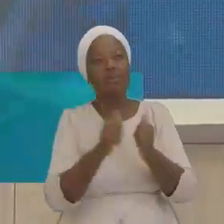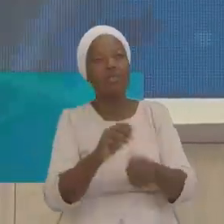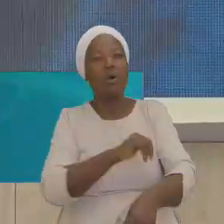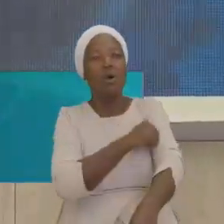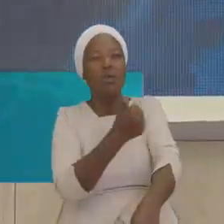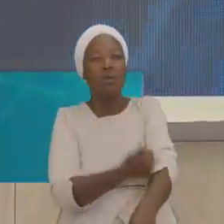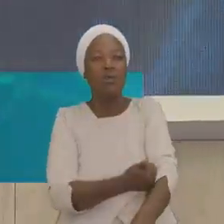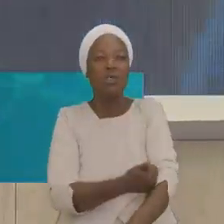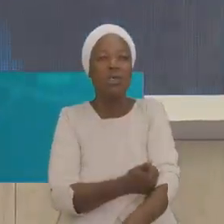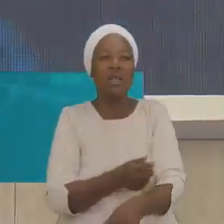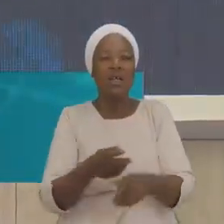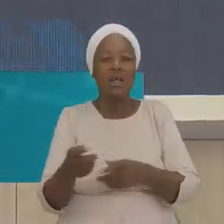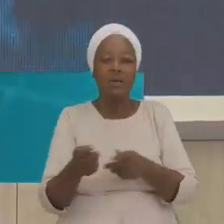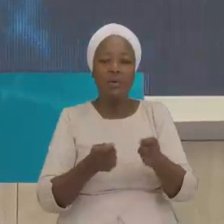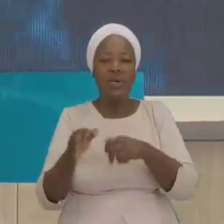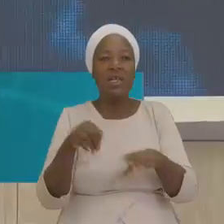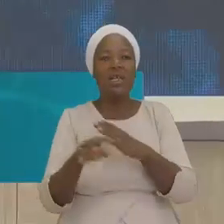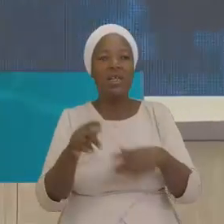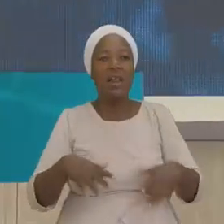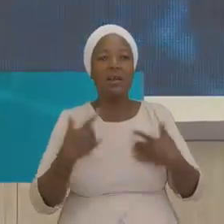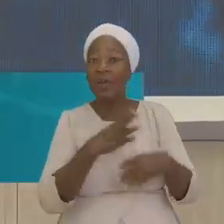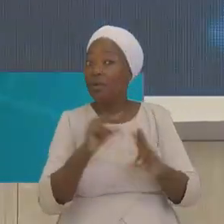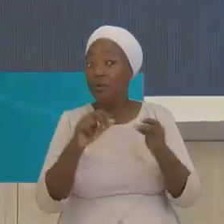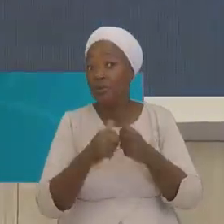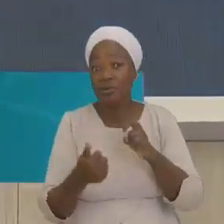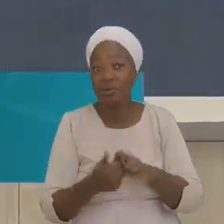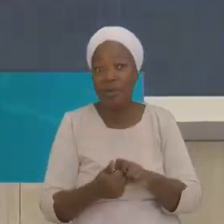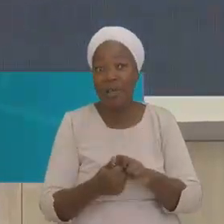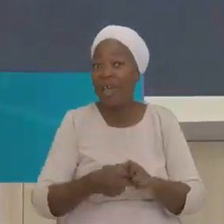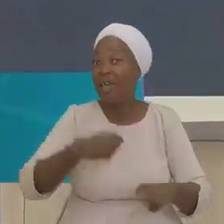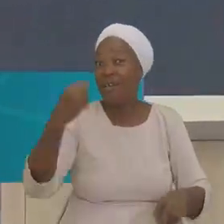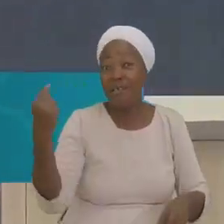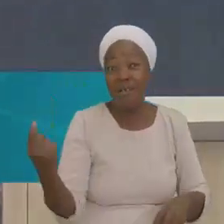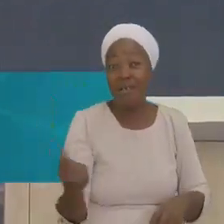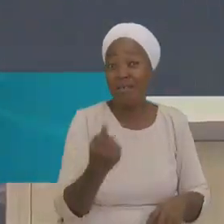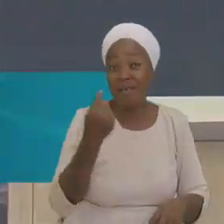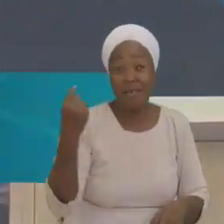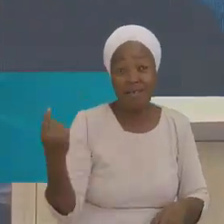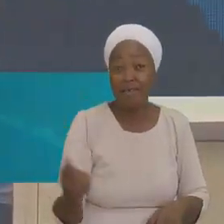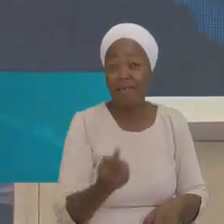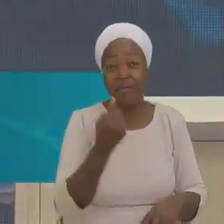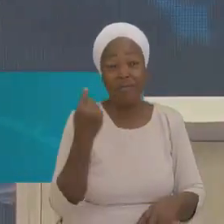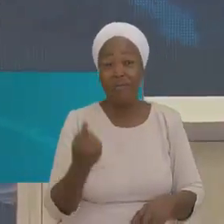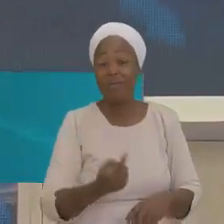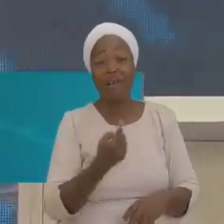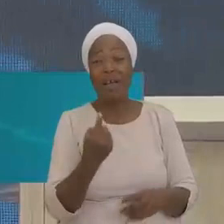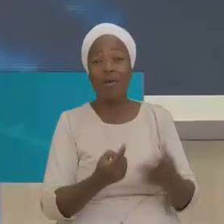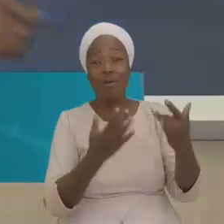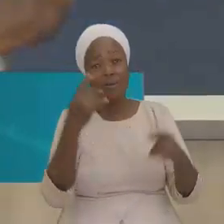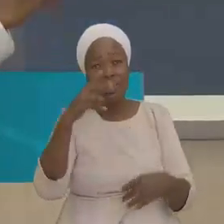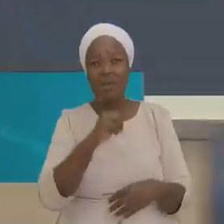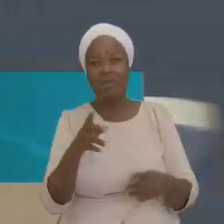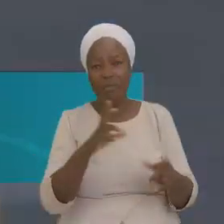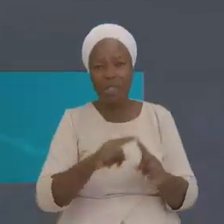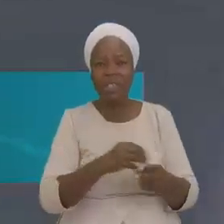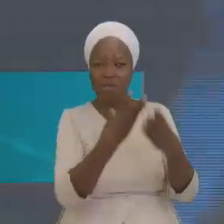Reigning in life, and no problem ever slipped away from him. He solved all the problems